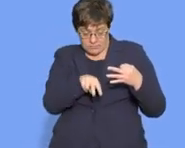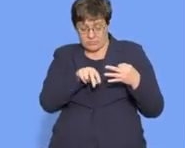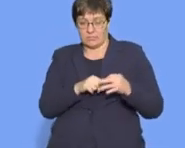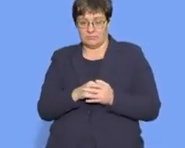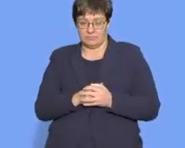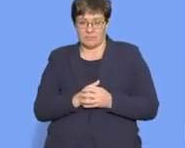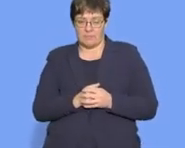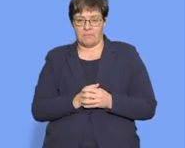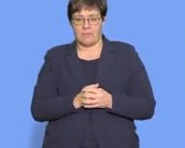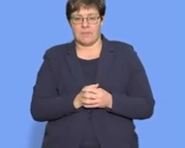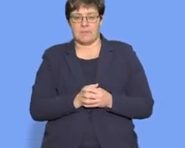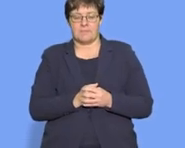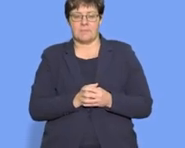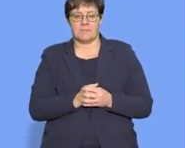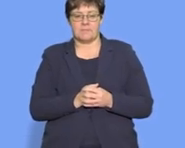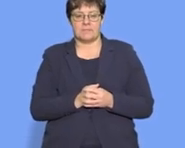tissues in a stem.